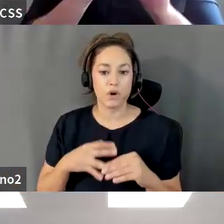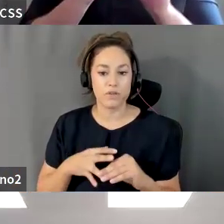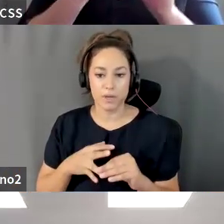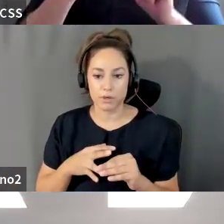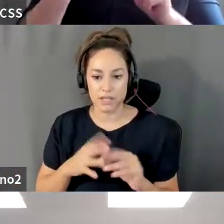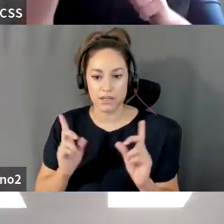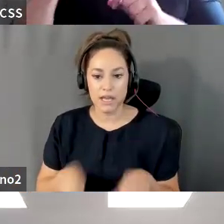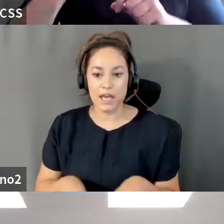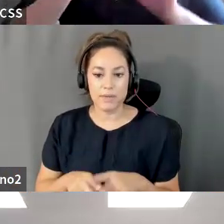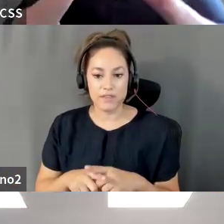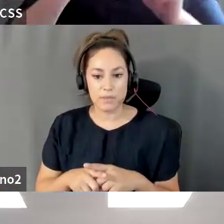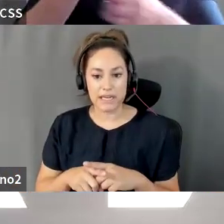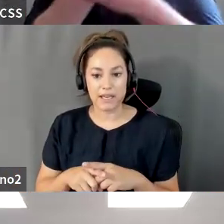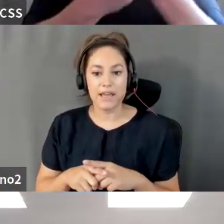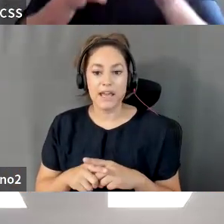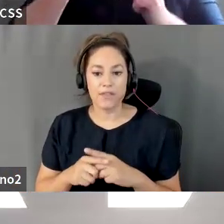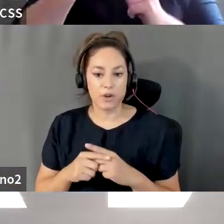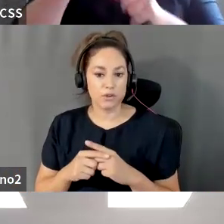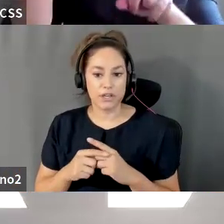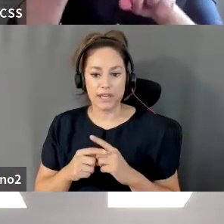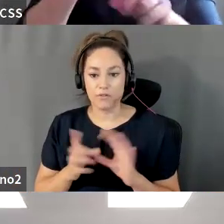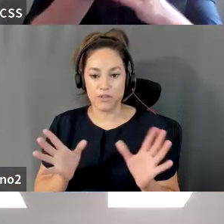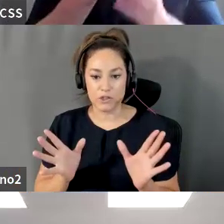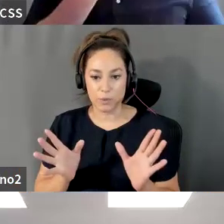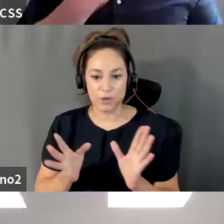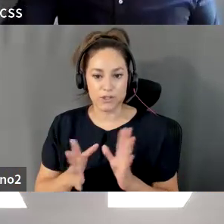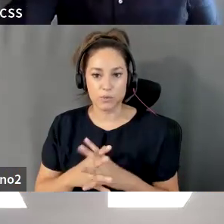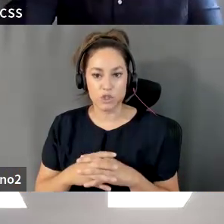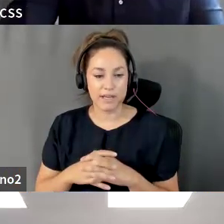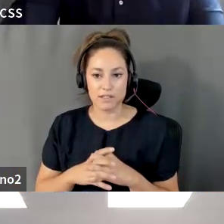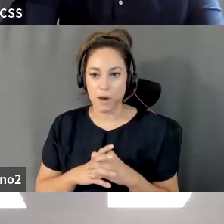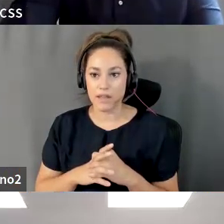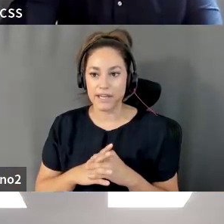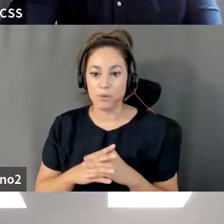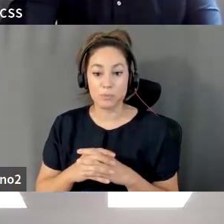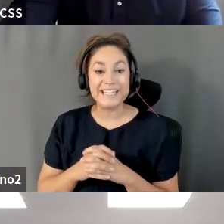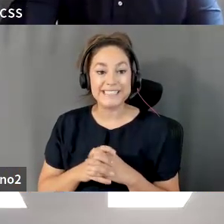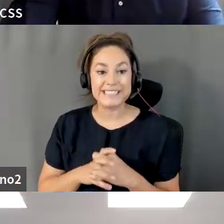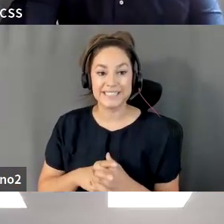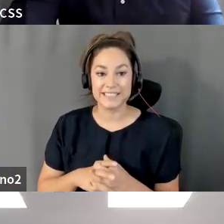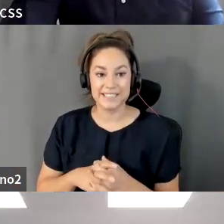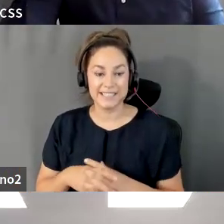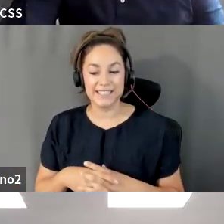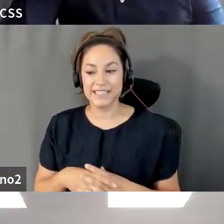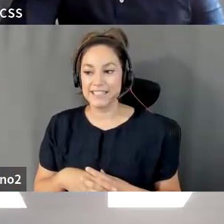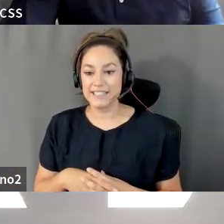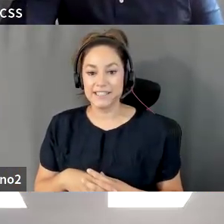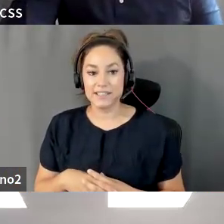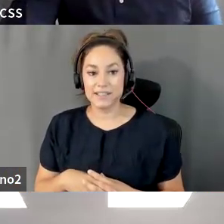another deaf and hard of hearing person in the meeting and they're looking for the interpreter. So would you mind spotlighting them both, please?